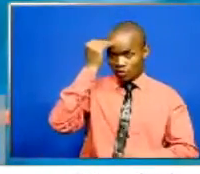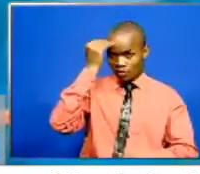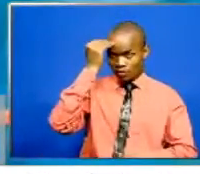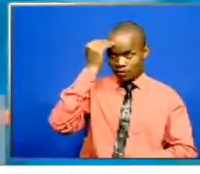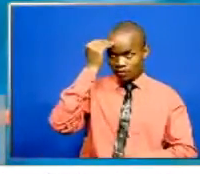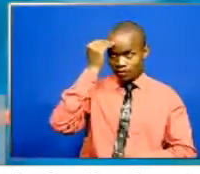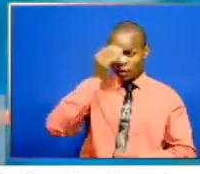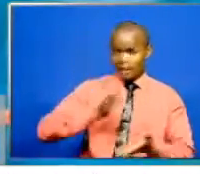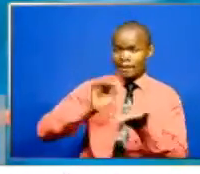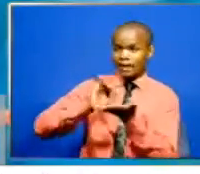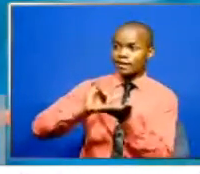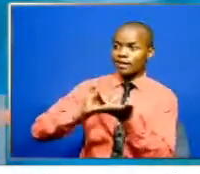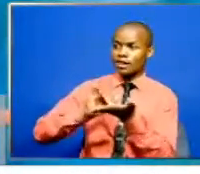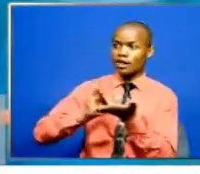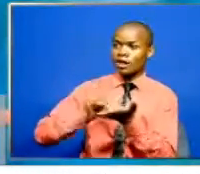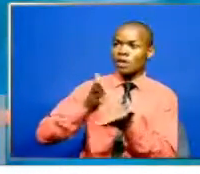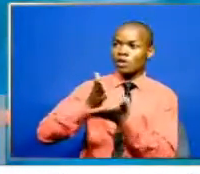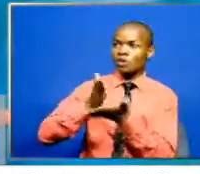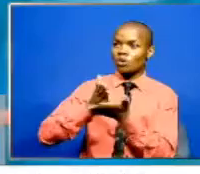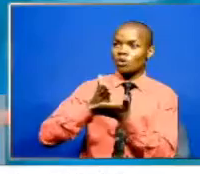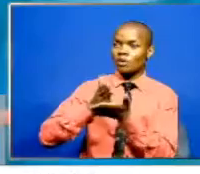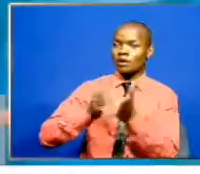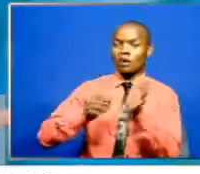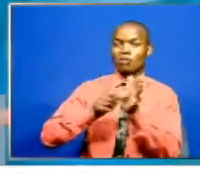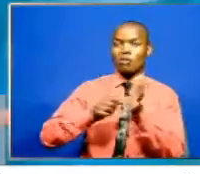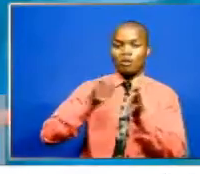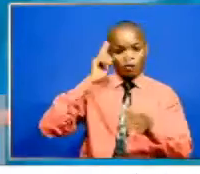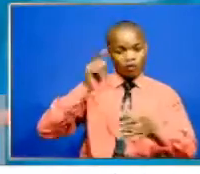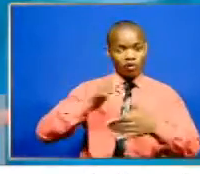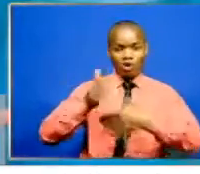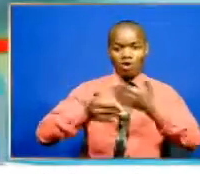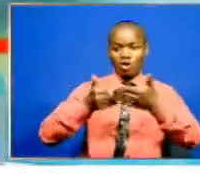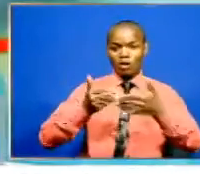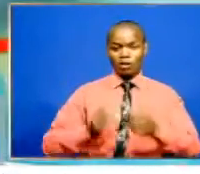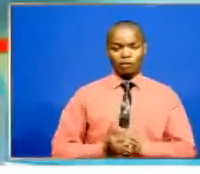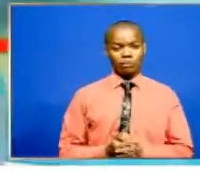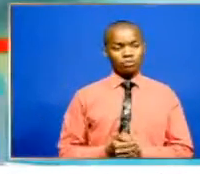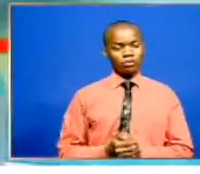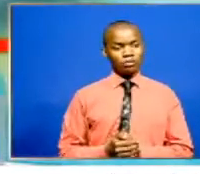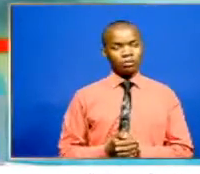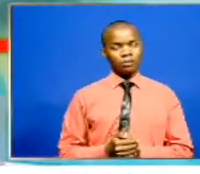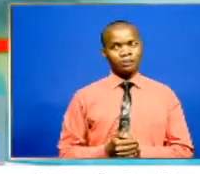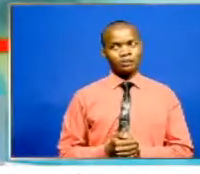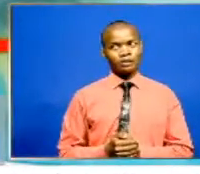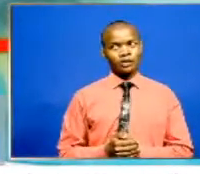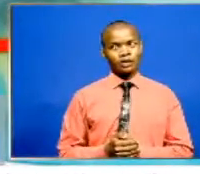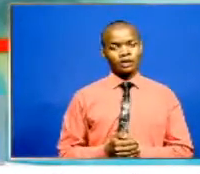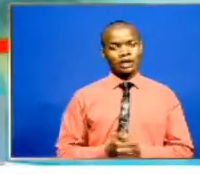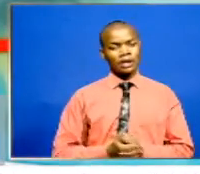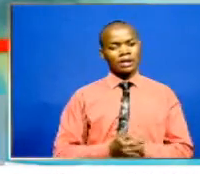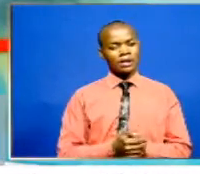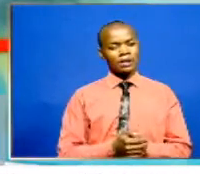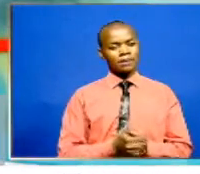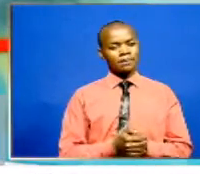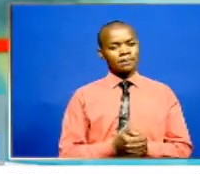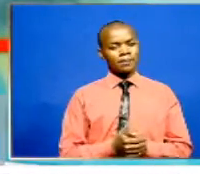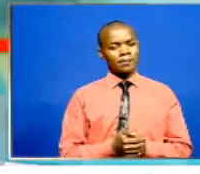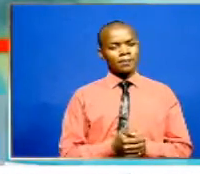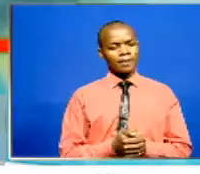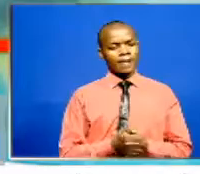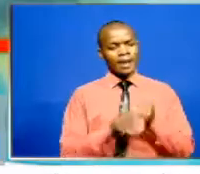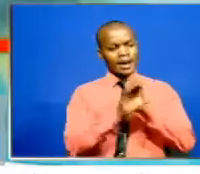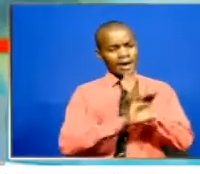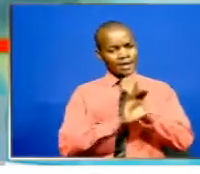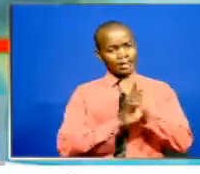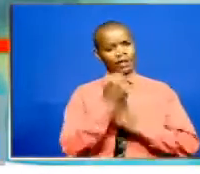battle is common. And what are some of the things that the member states should